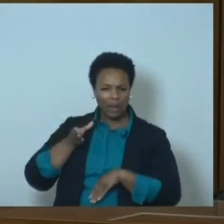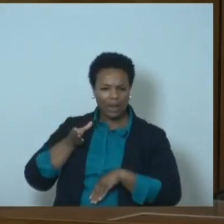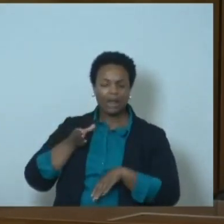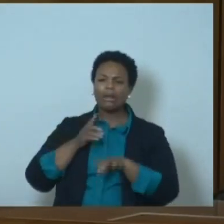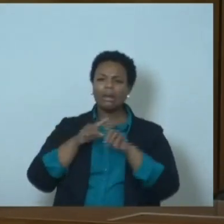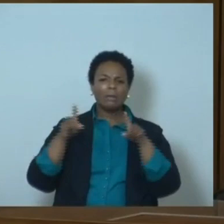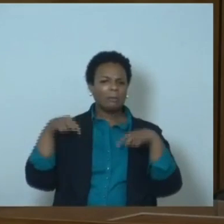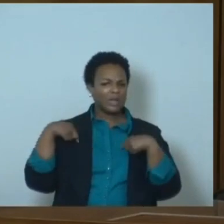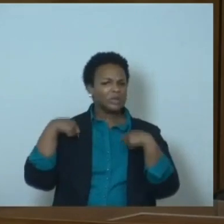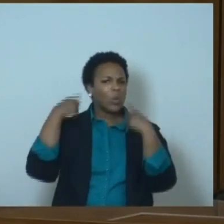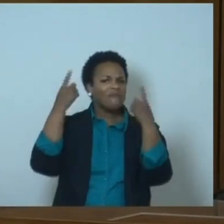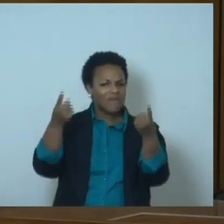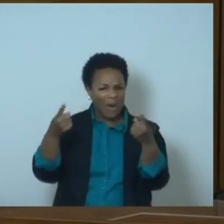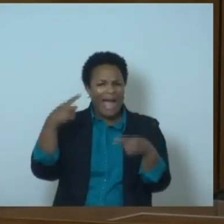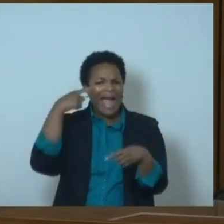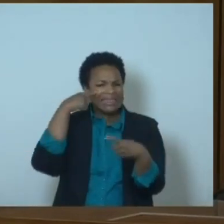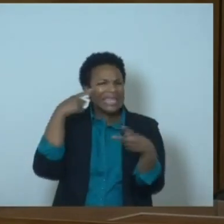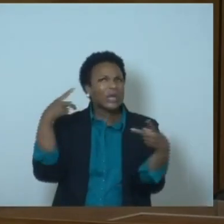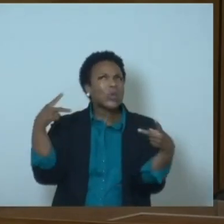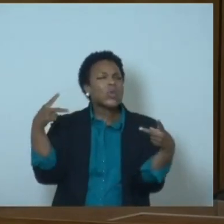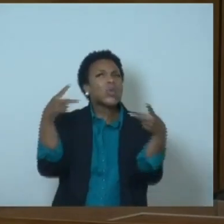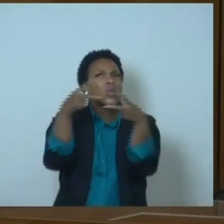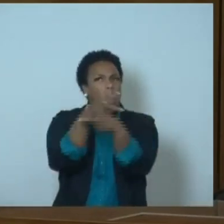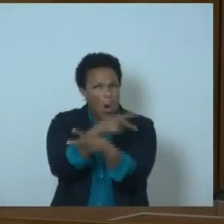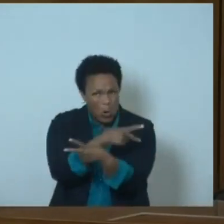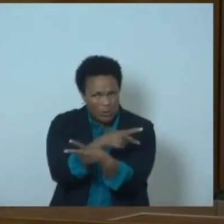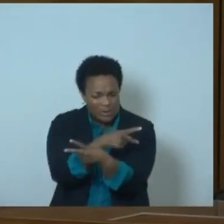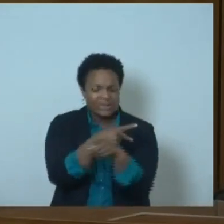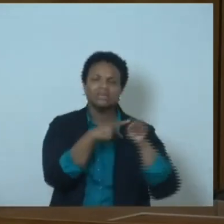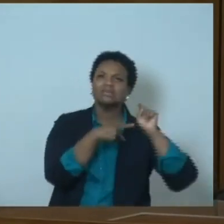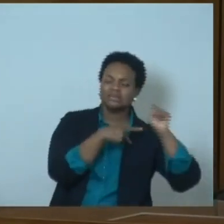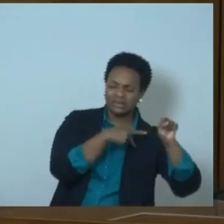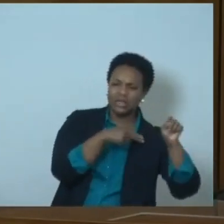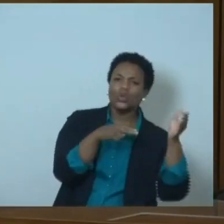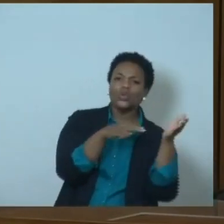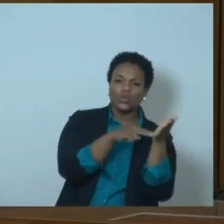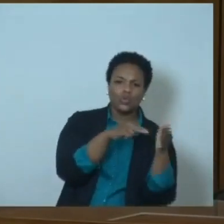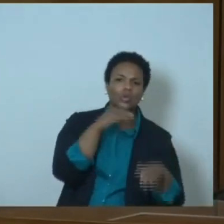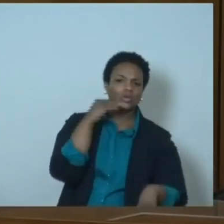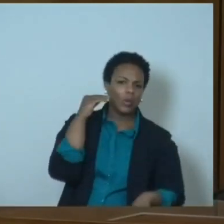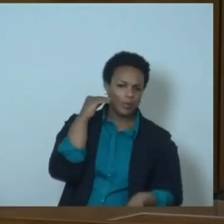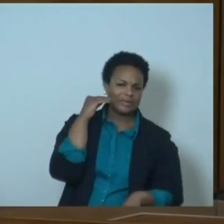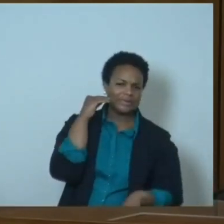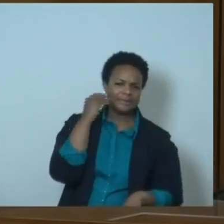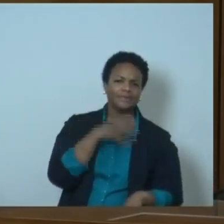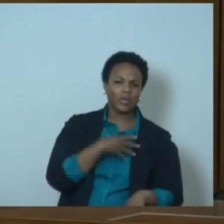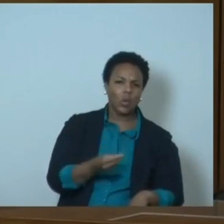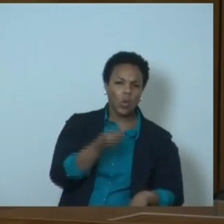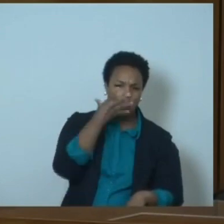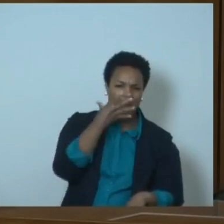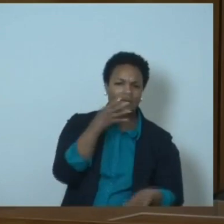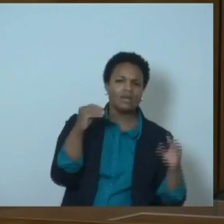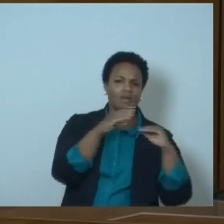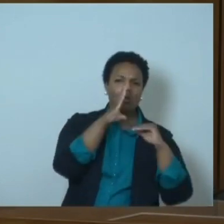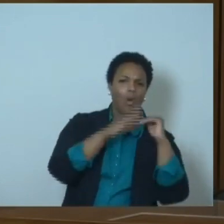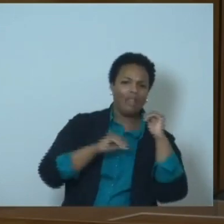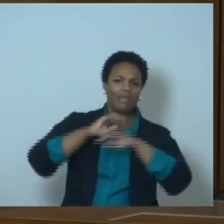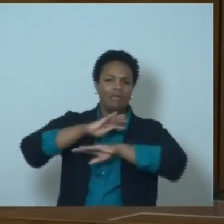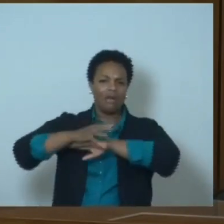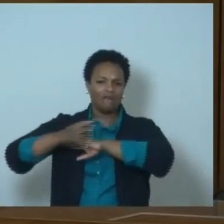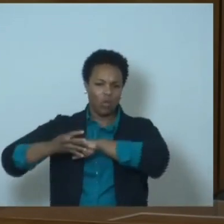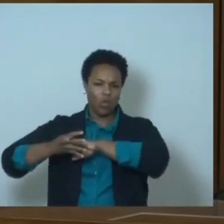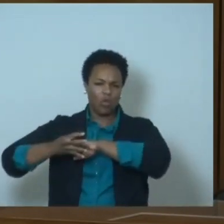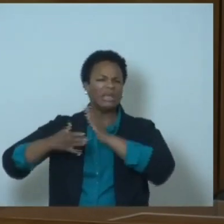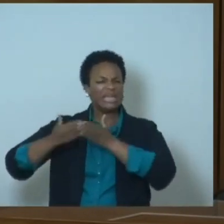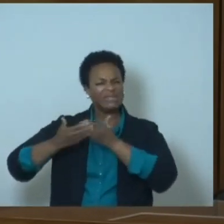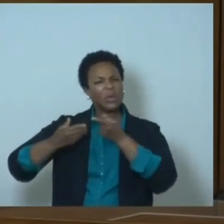a higher mortality rate is not the case, and so we'll wait and see what the data shows and what we get from the nation as well.